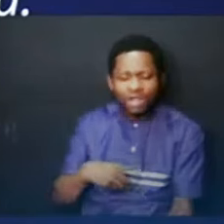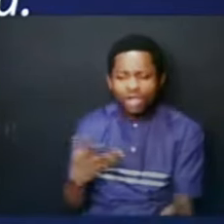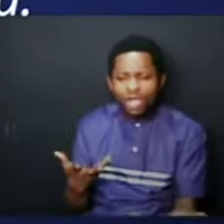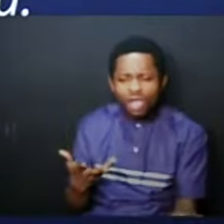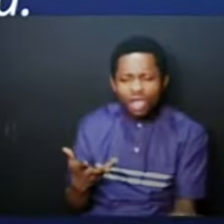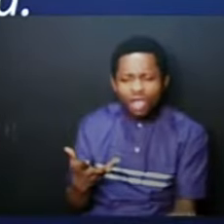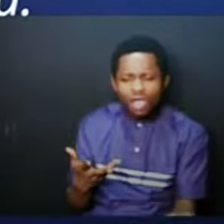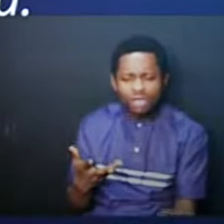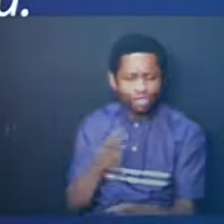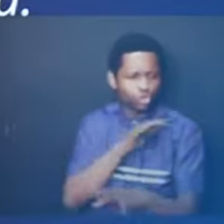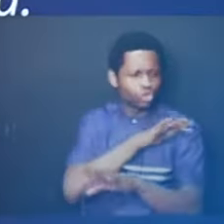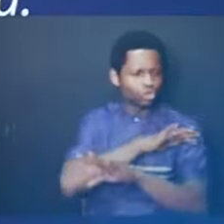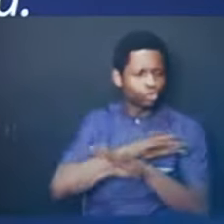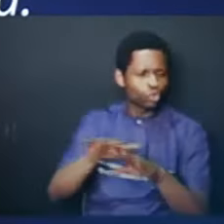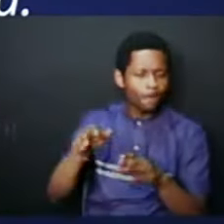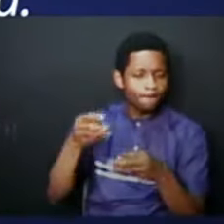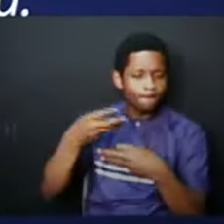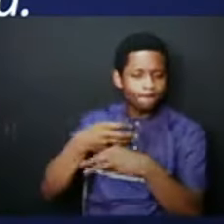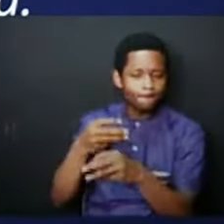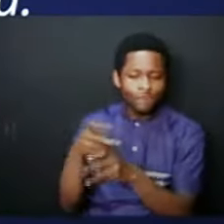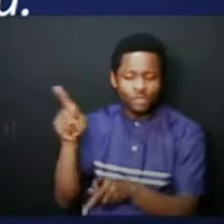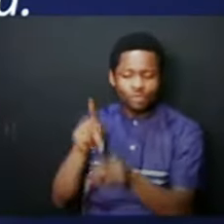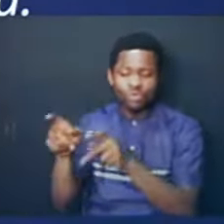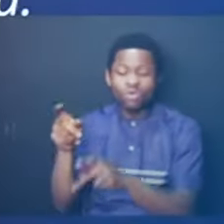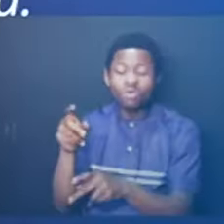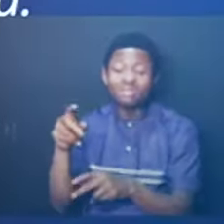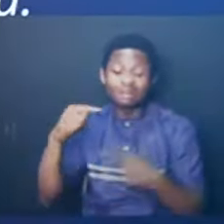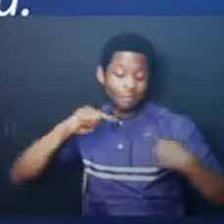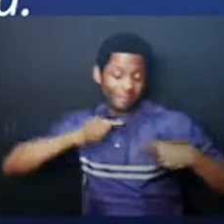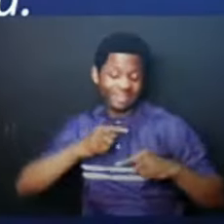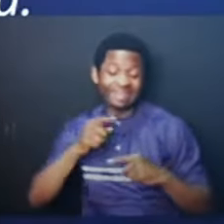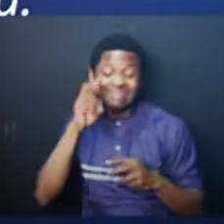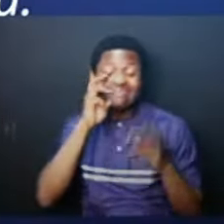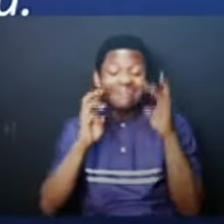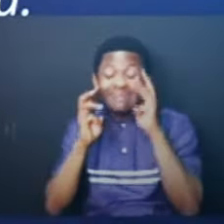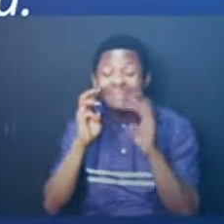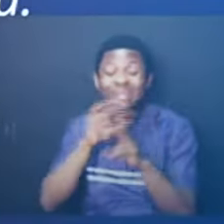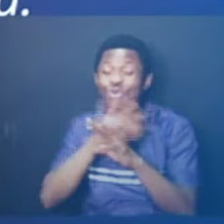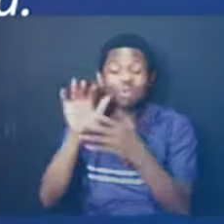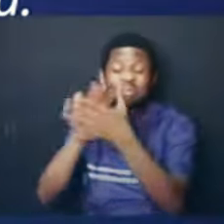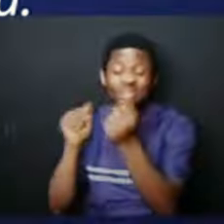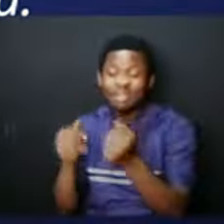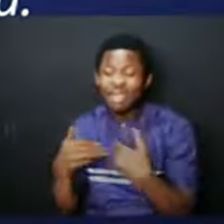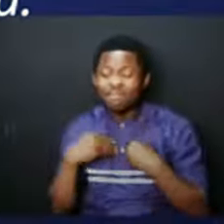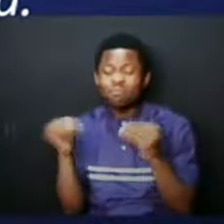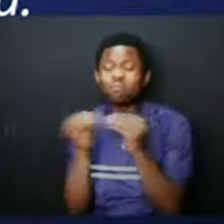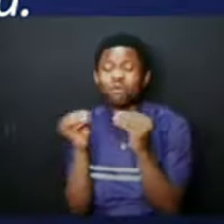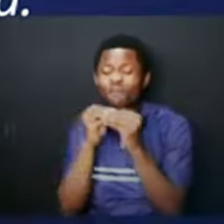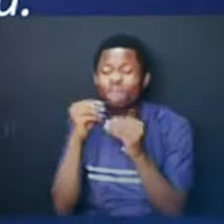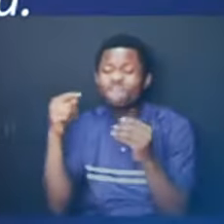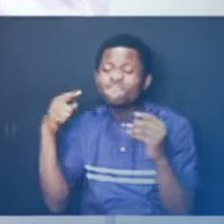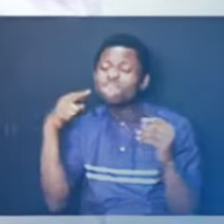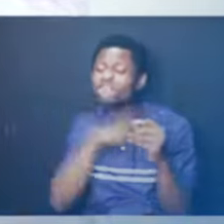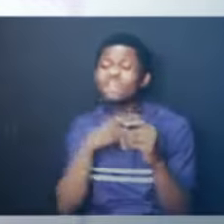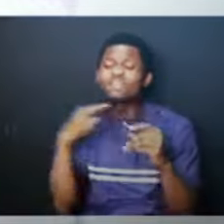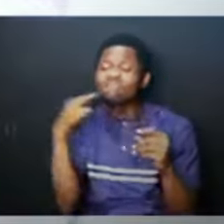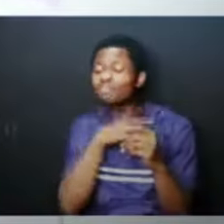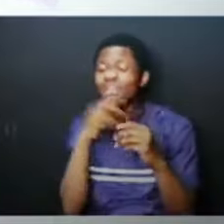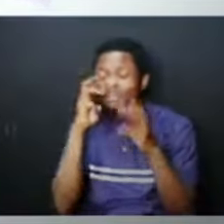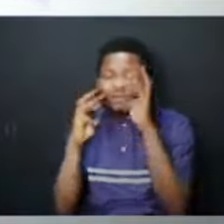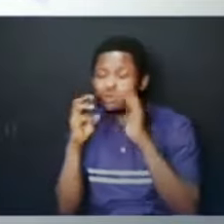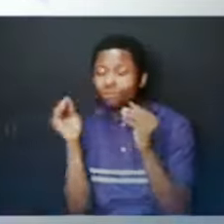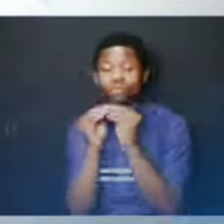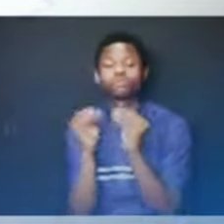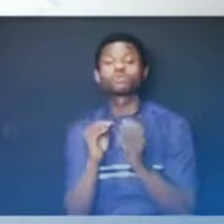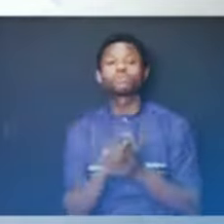padomo or the one every no nano t David ya was sign copeno a chin view. But in this same chapter,